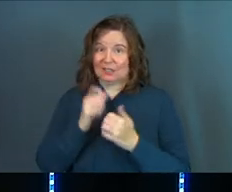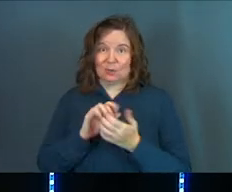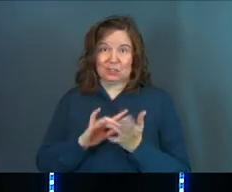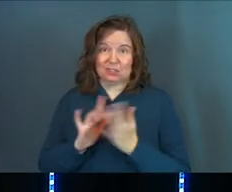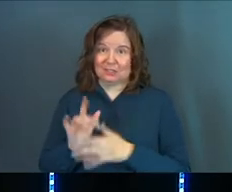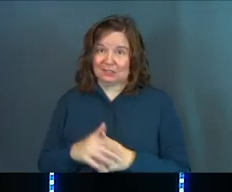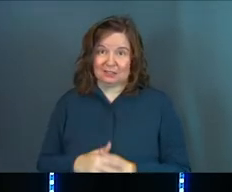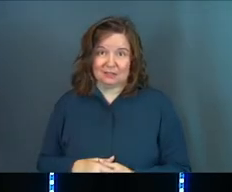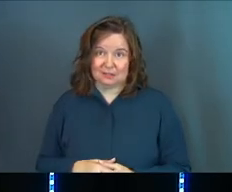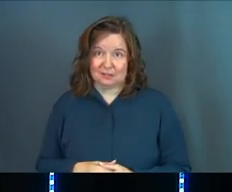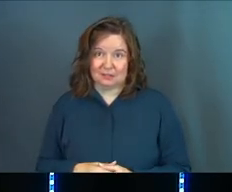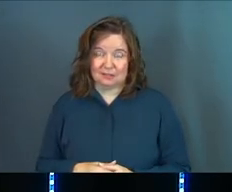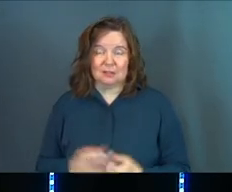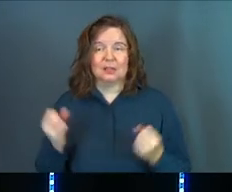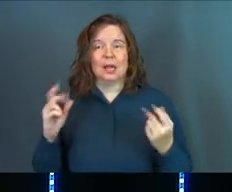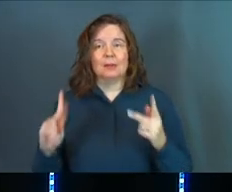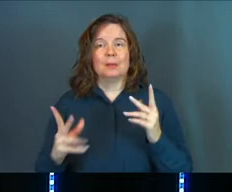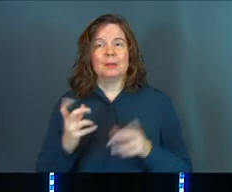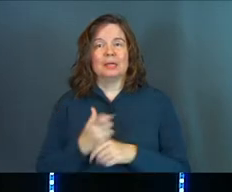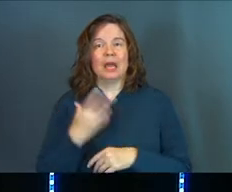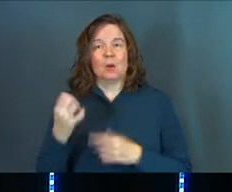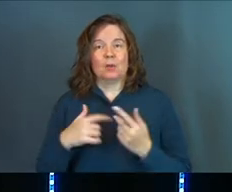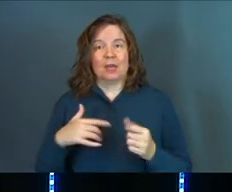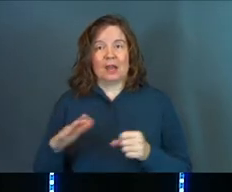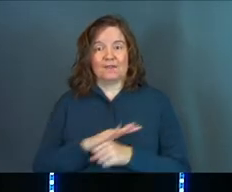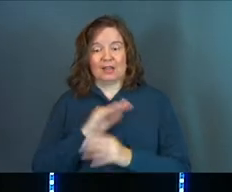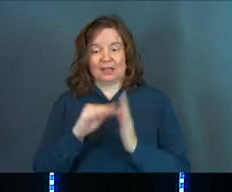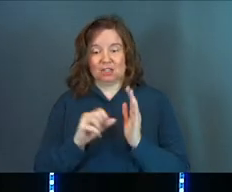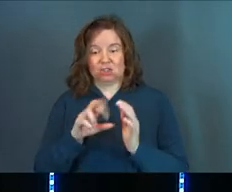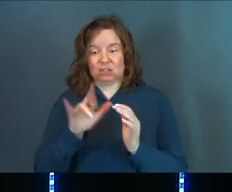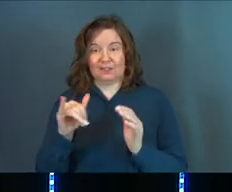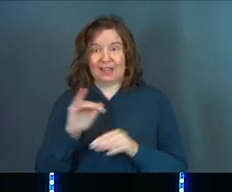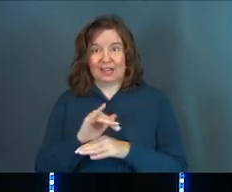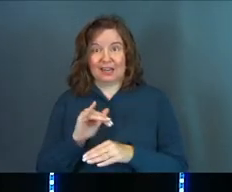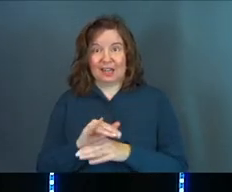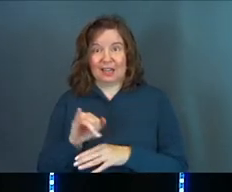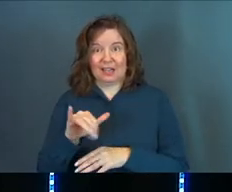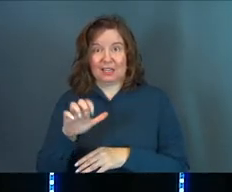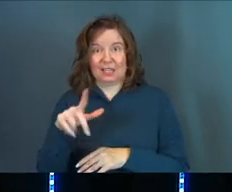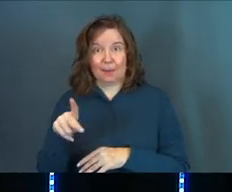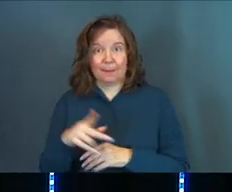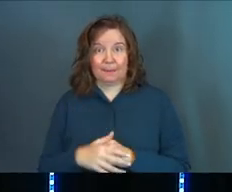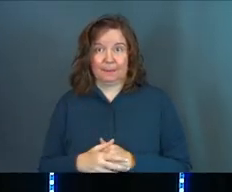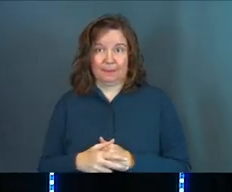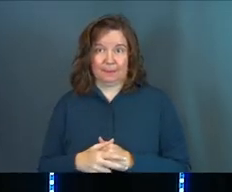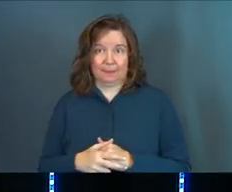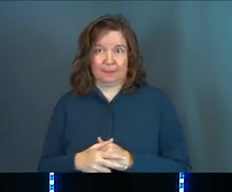Jesus. How many people got out there and filled out a survey that night on Yelp?